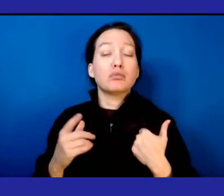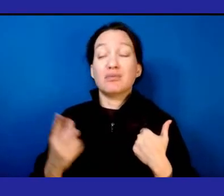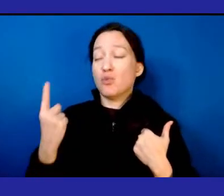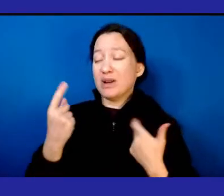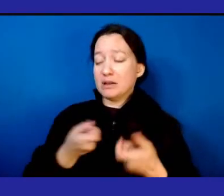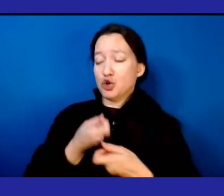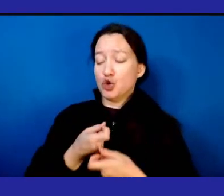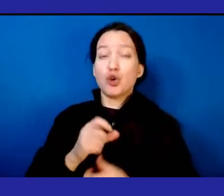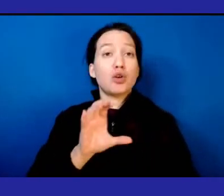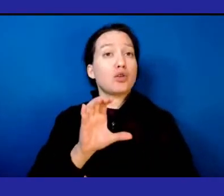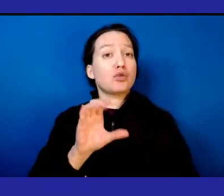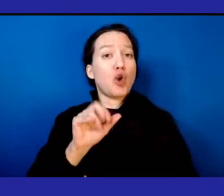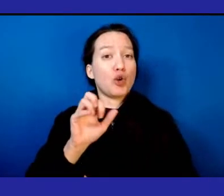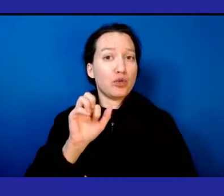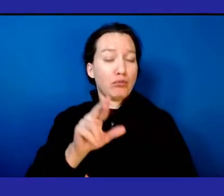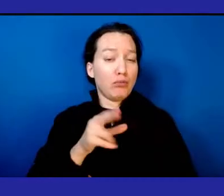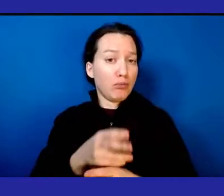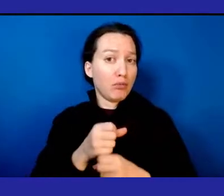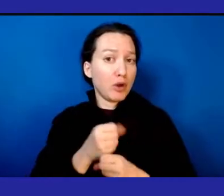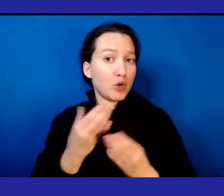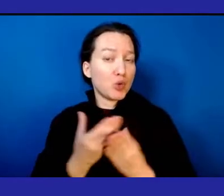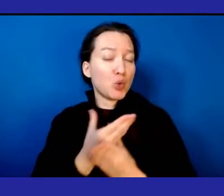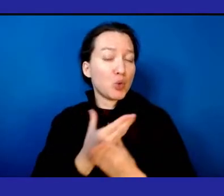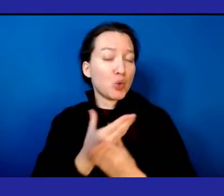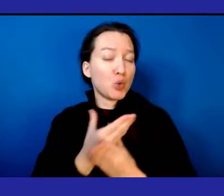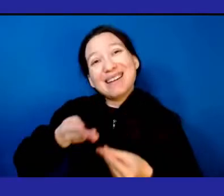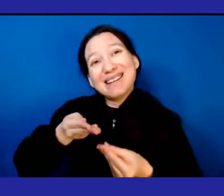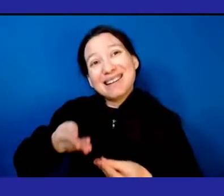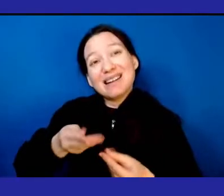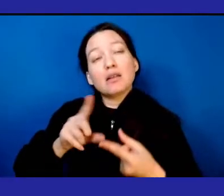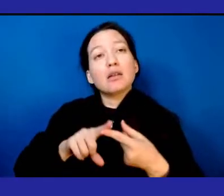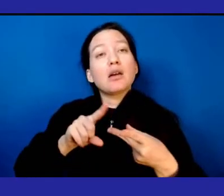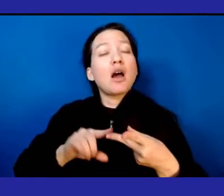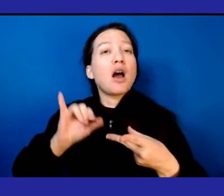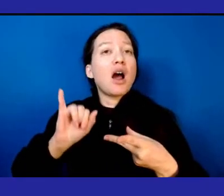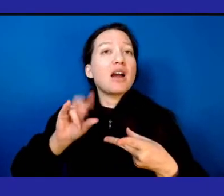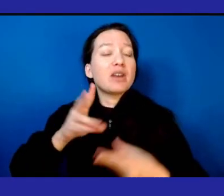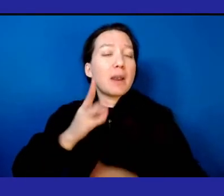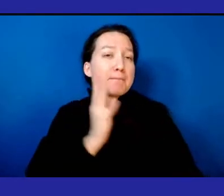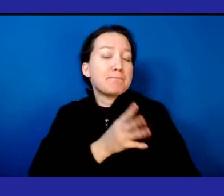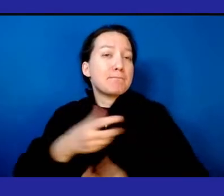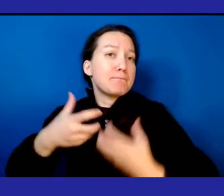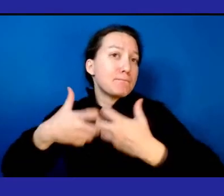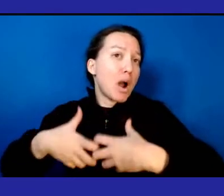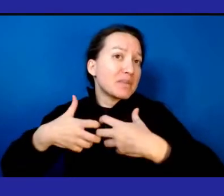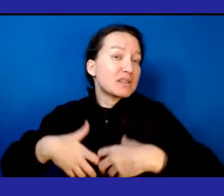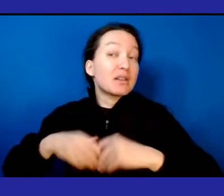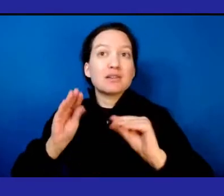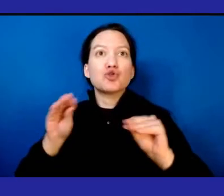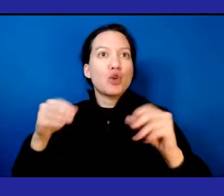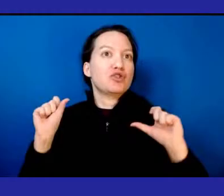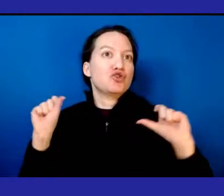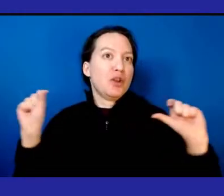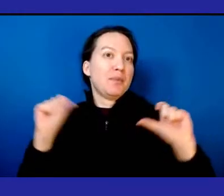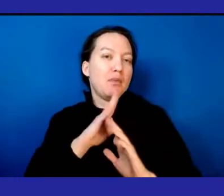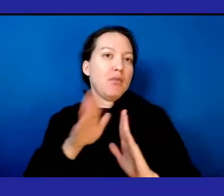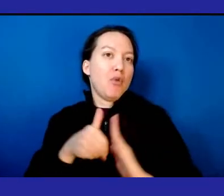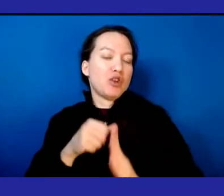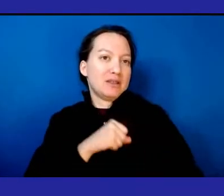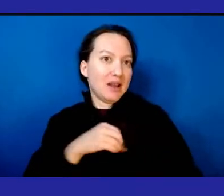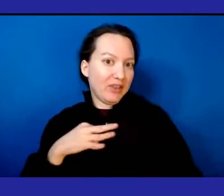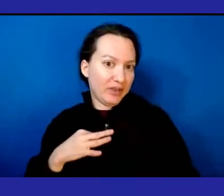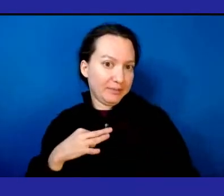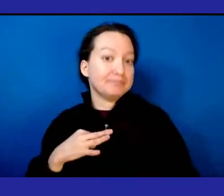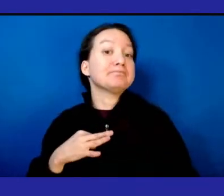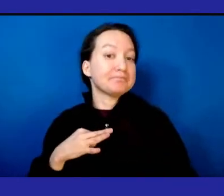Carter also acquired new feeding and IV pumps and installed a gym for all staff members